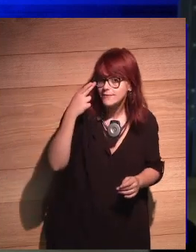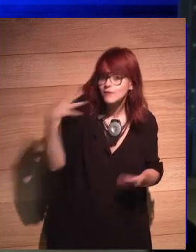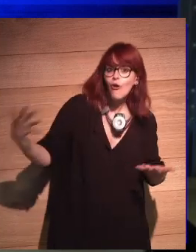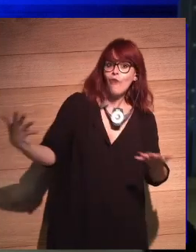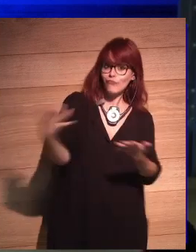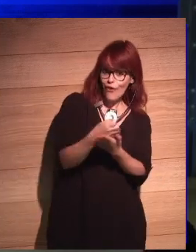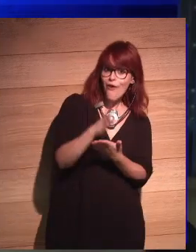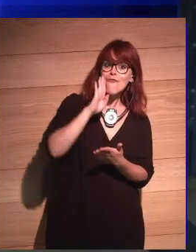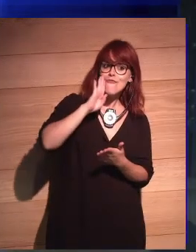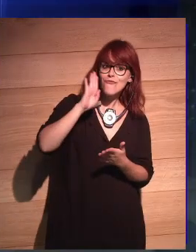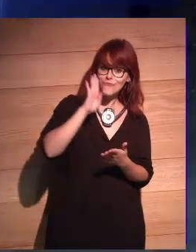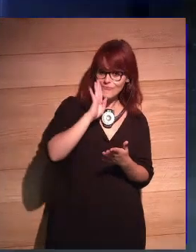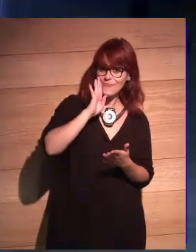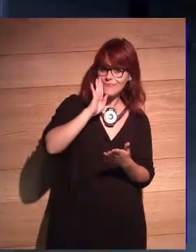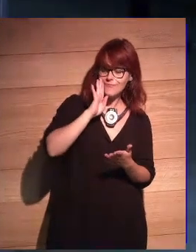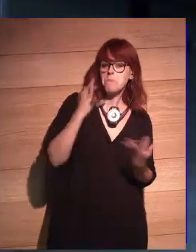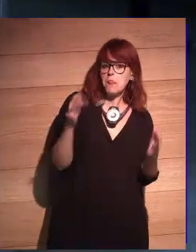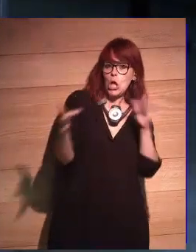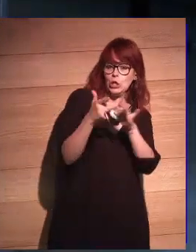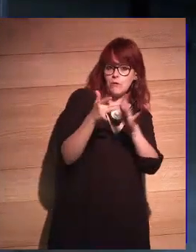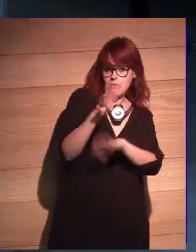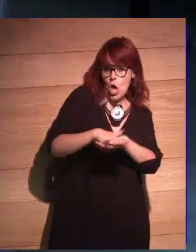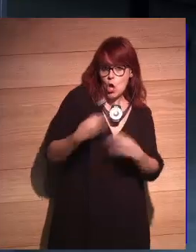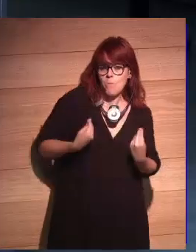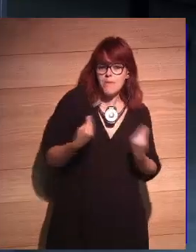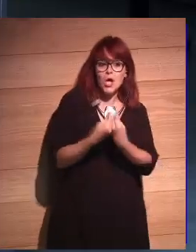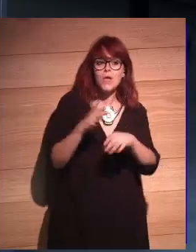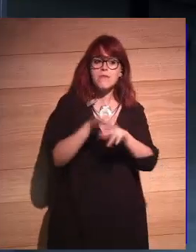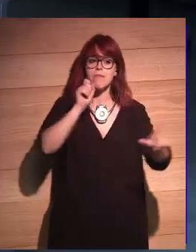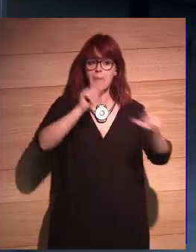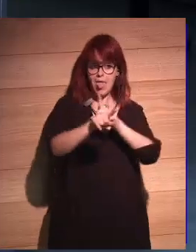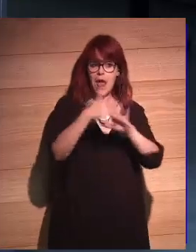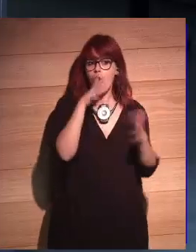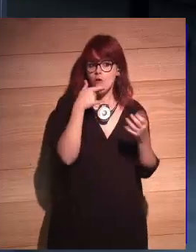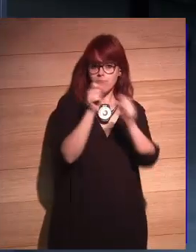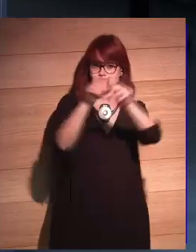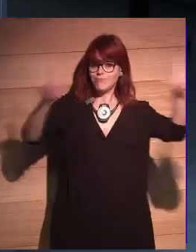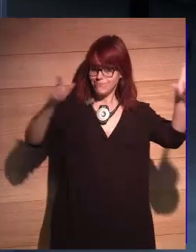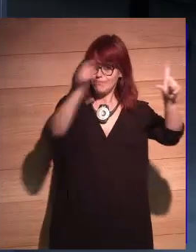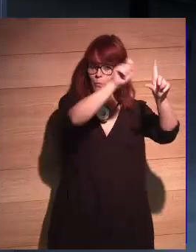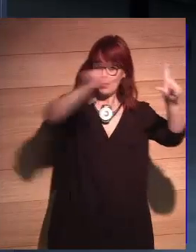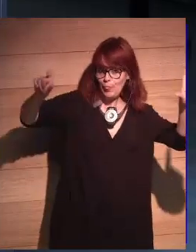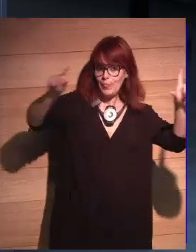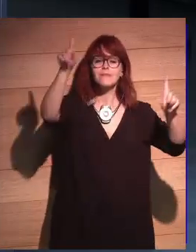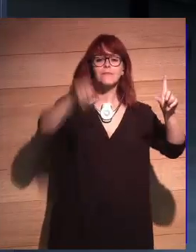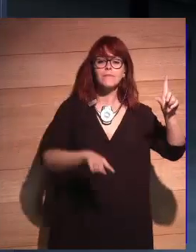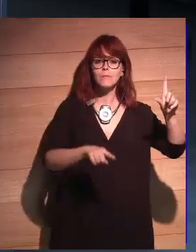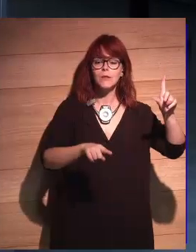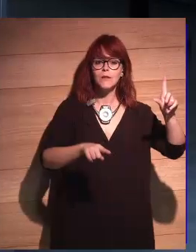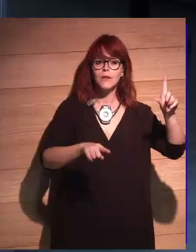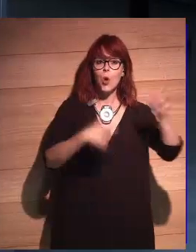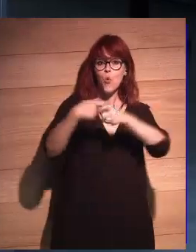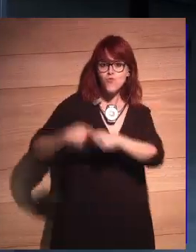please get in touch. My email address will be afterwards. Also, we have a community called